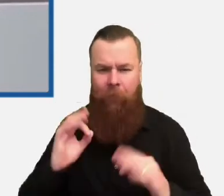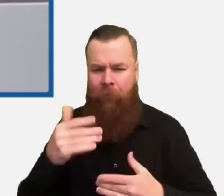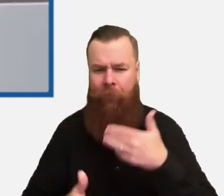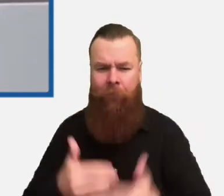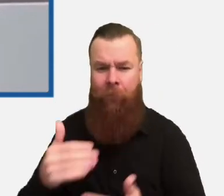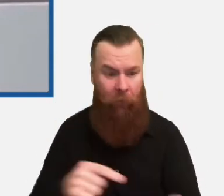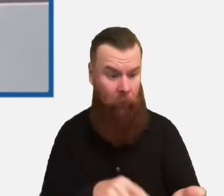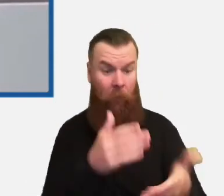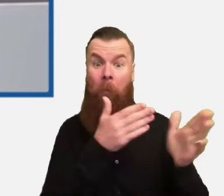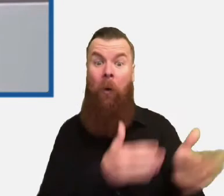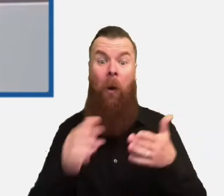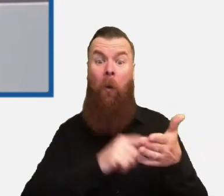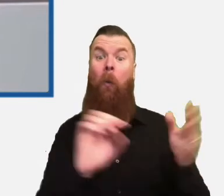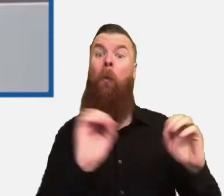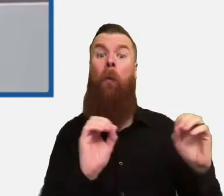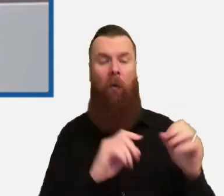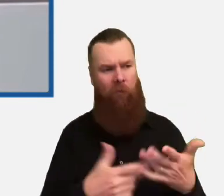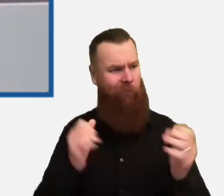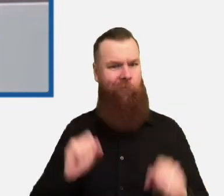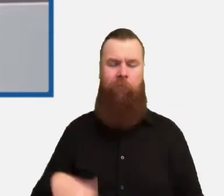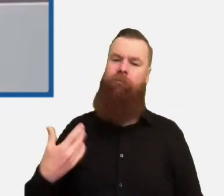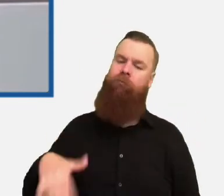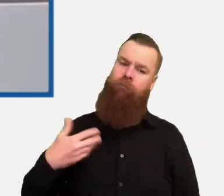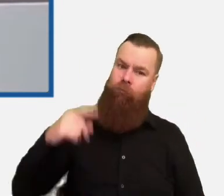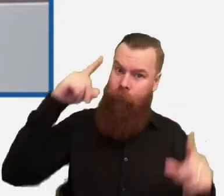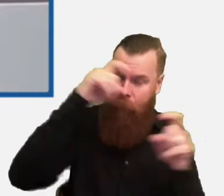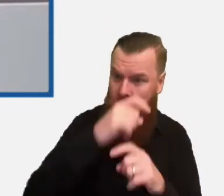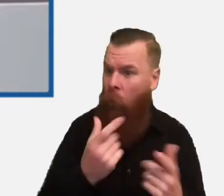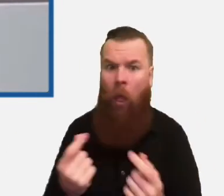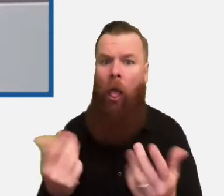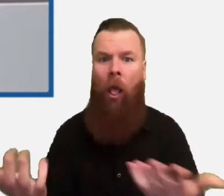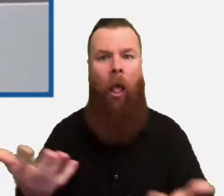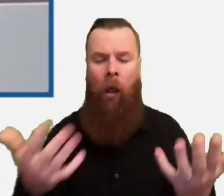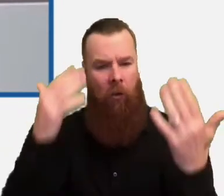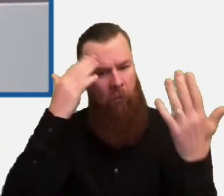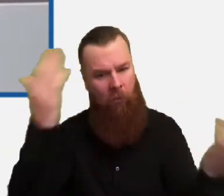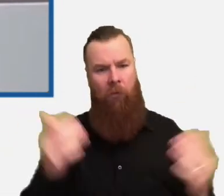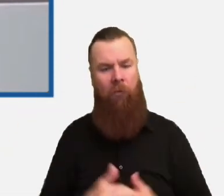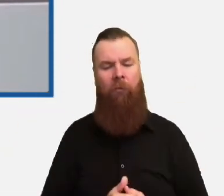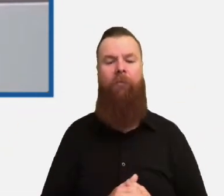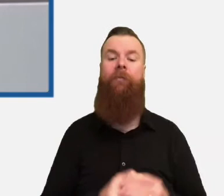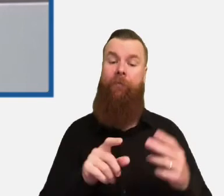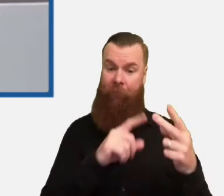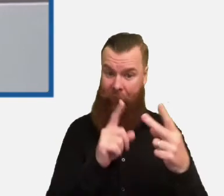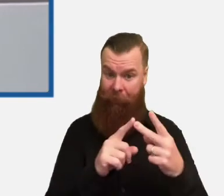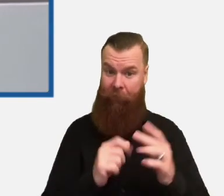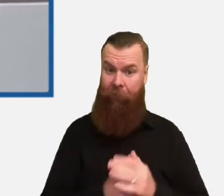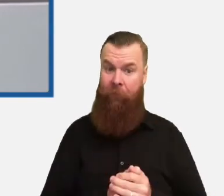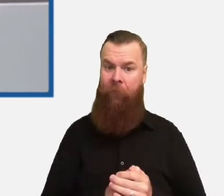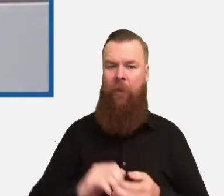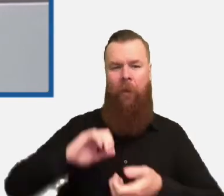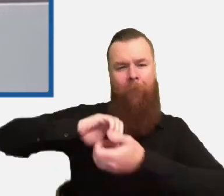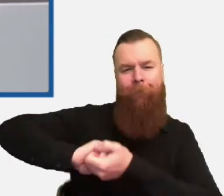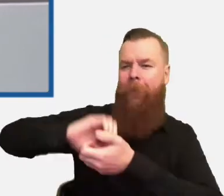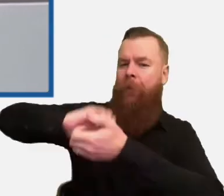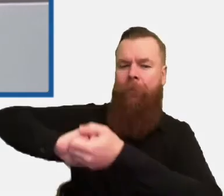of partnership. You cannot survive in the context of a disaster, particularly a regional